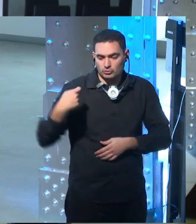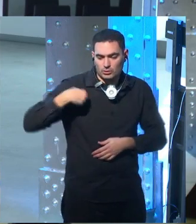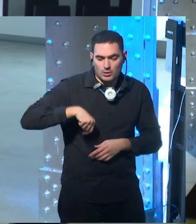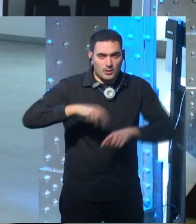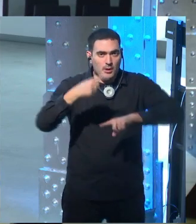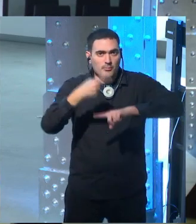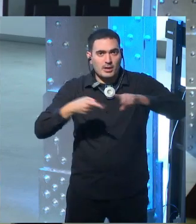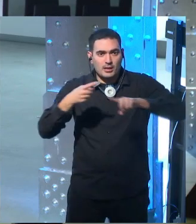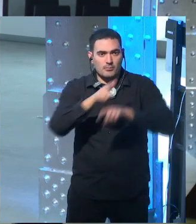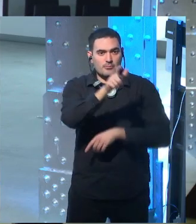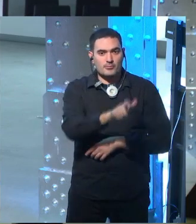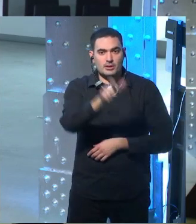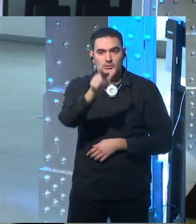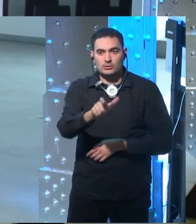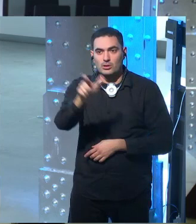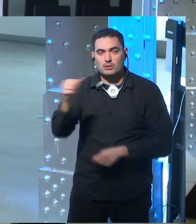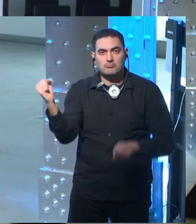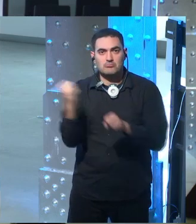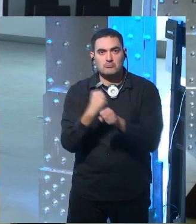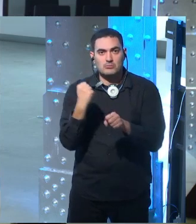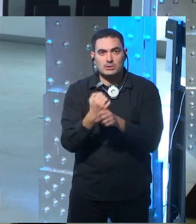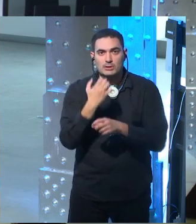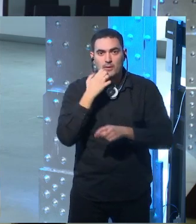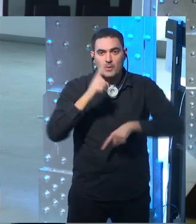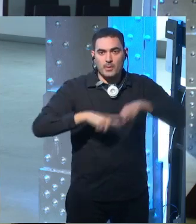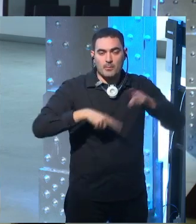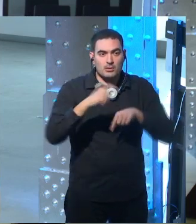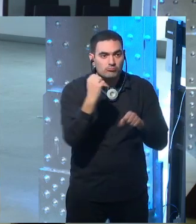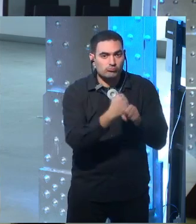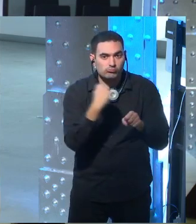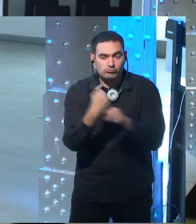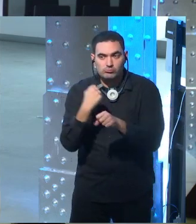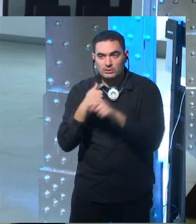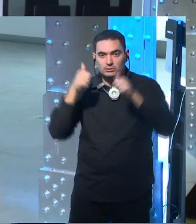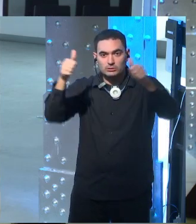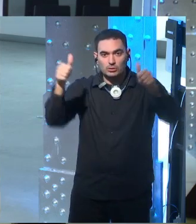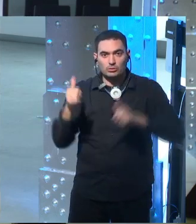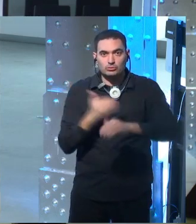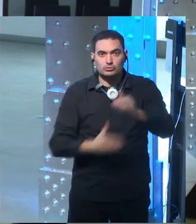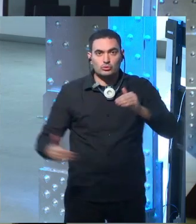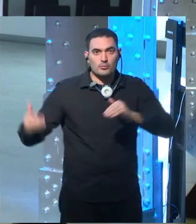either, depending on whether they have a college degree, relocated to better paid jobs,